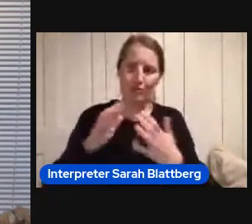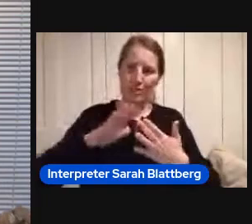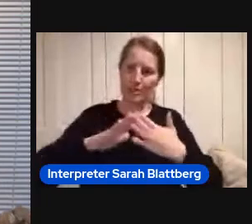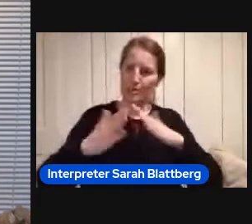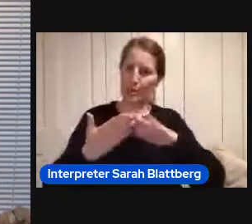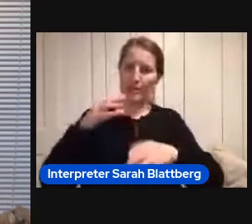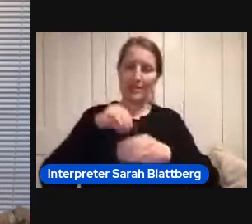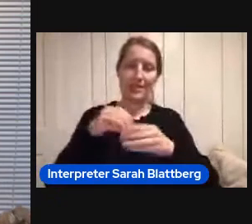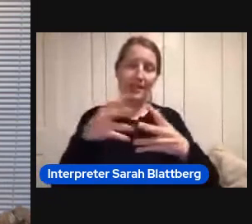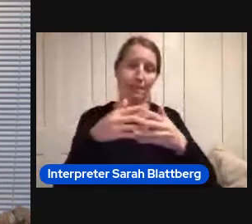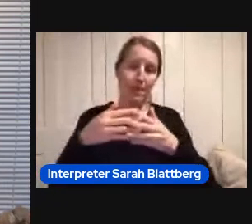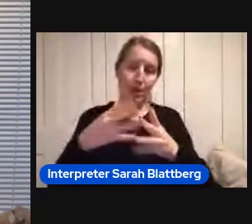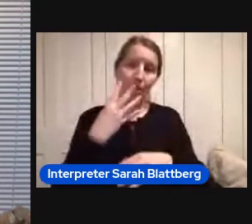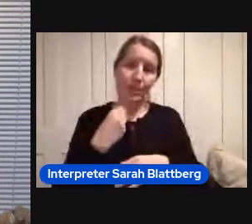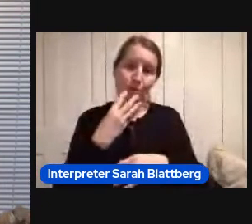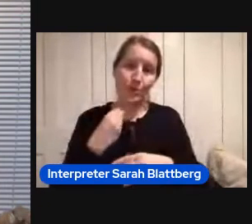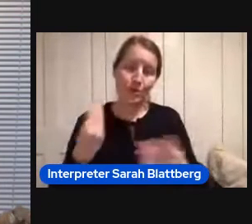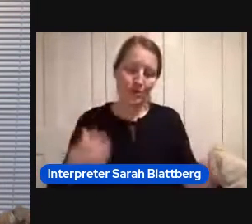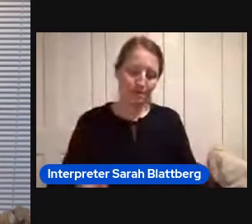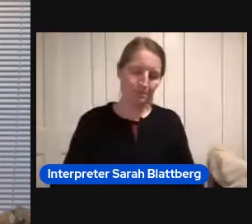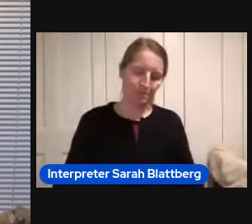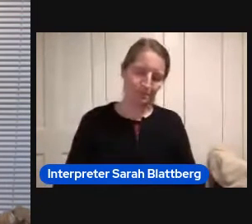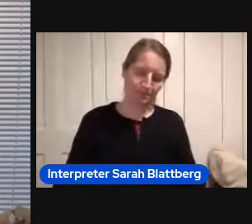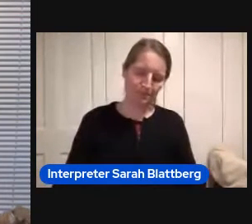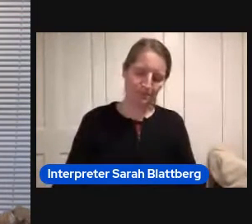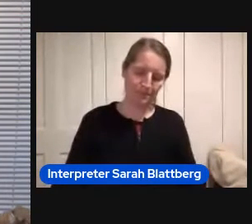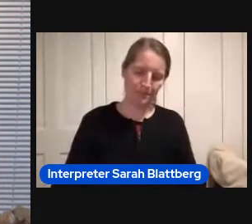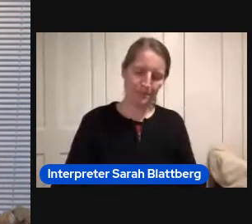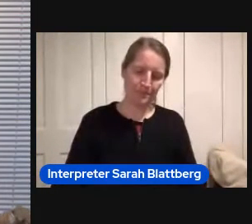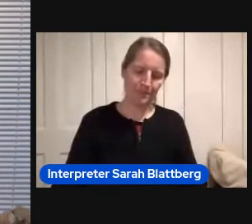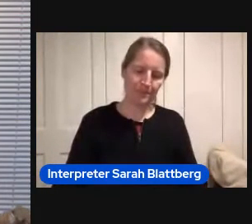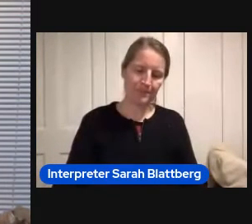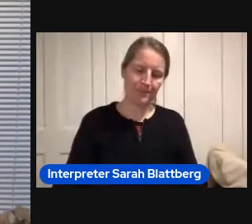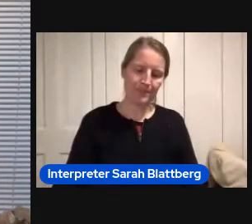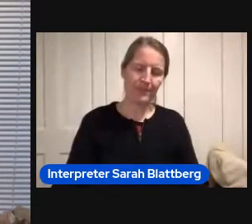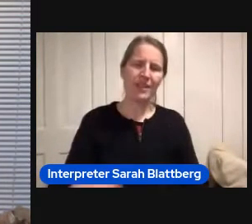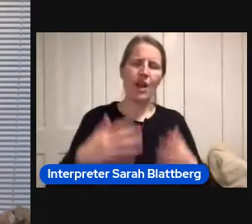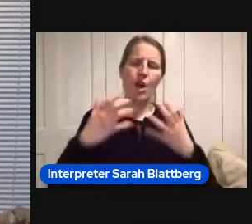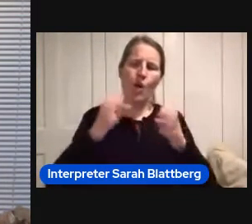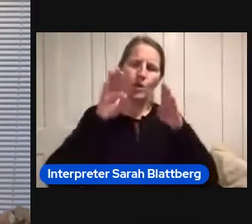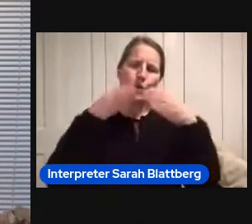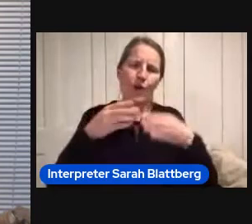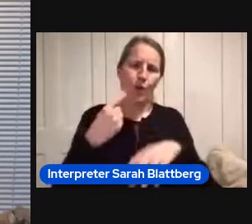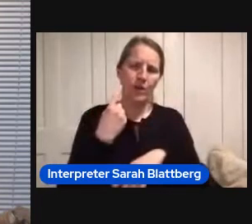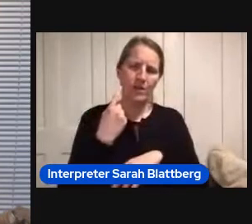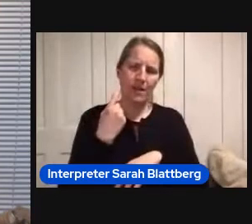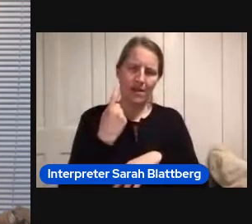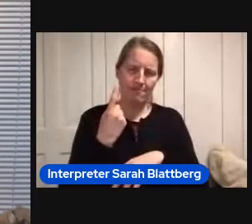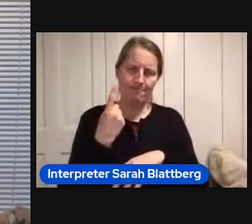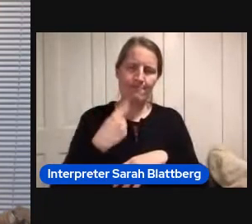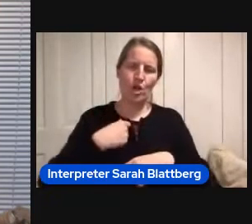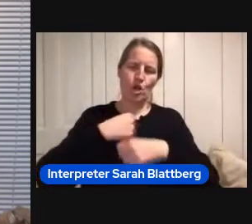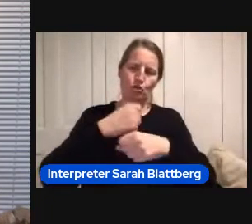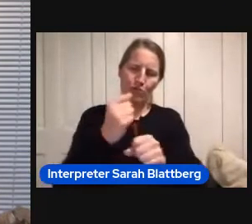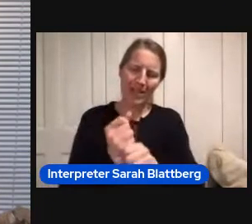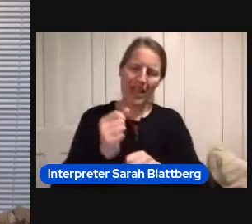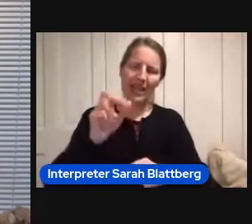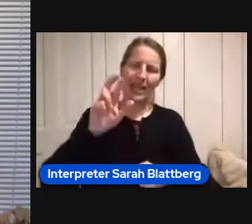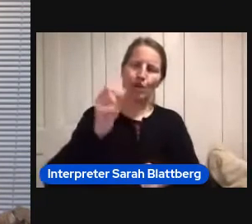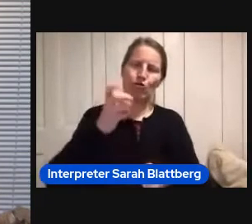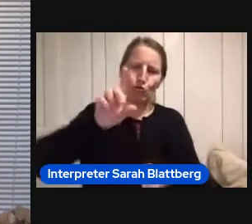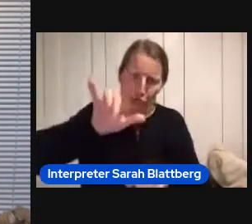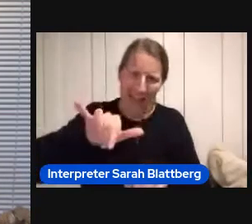community that American Jews are yearning for. I do, as I said, want to focus on one: creating radically